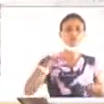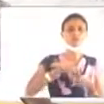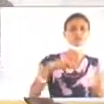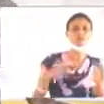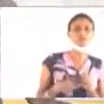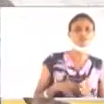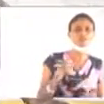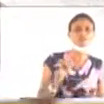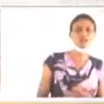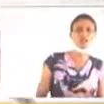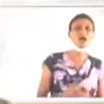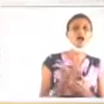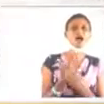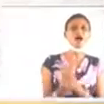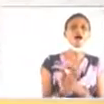work pays.